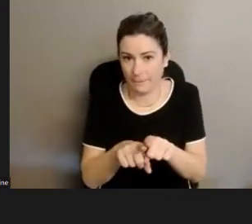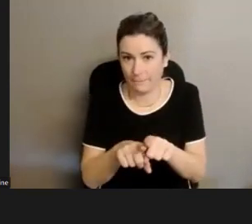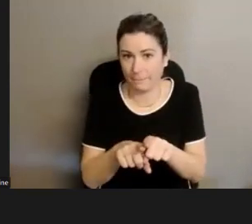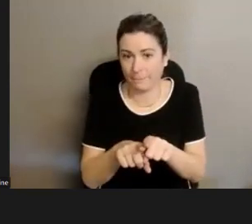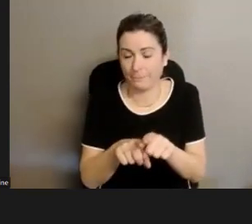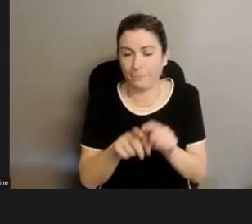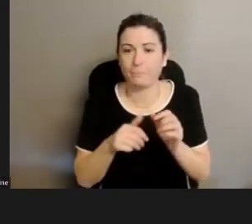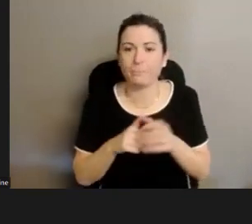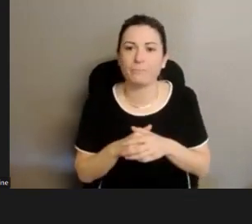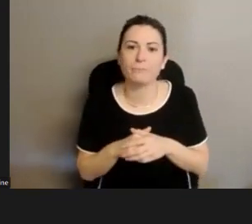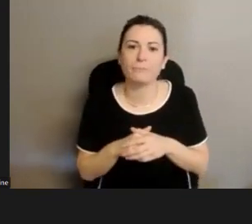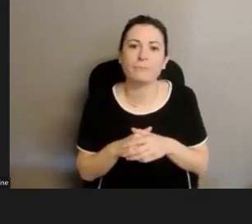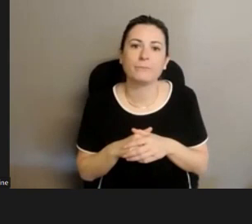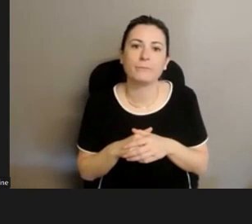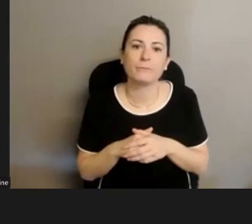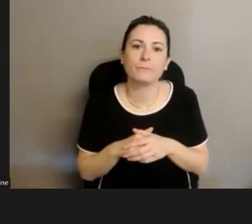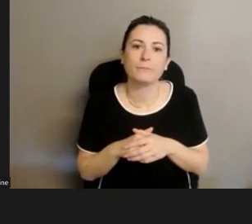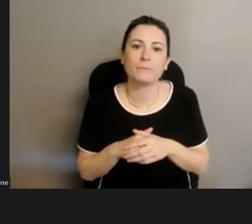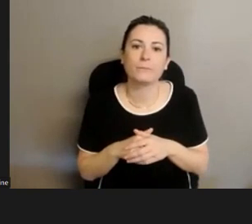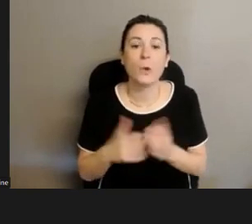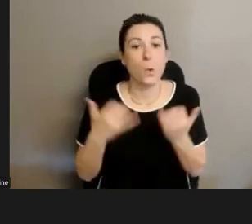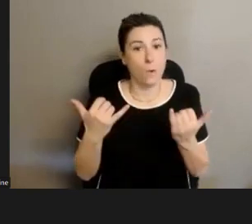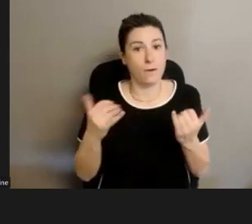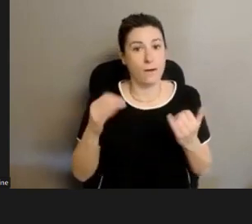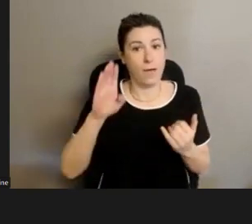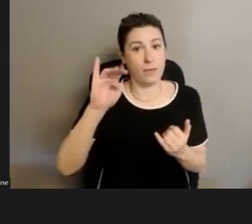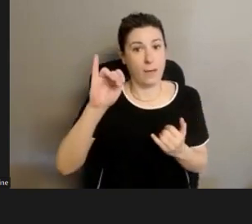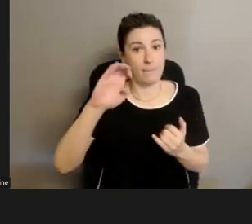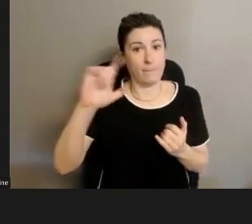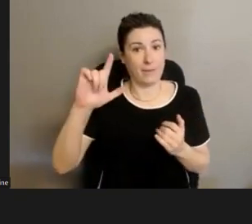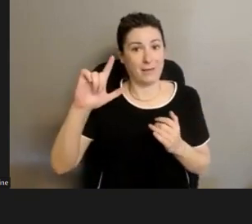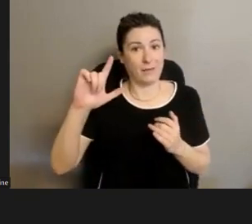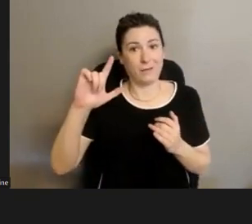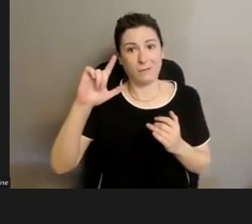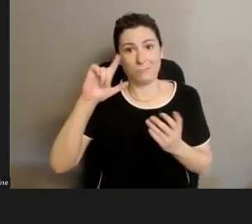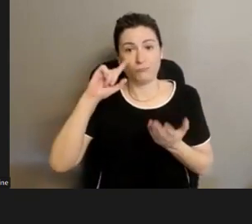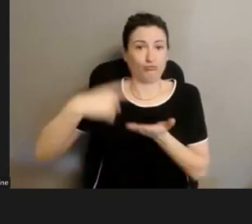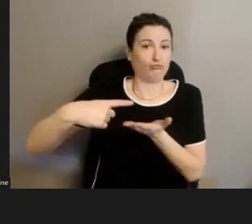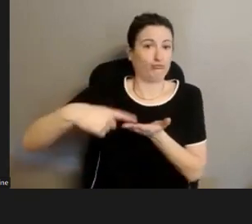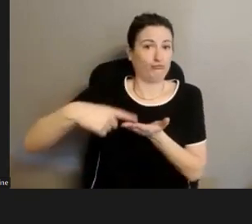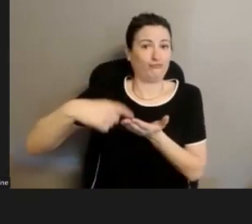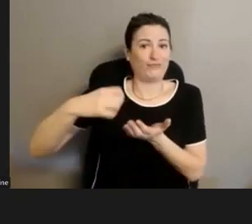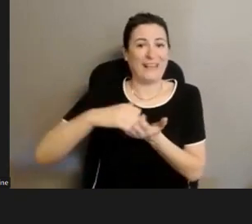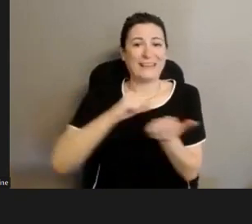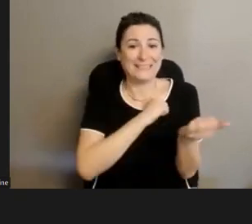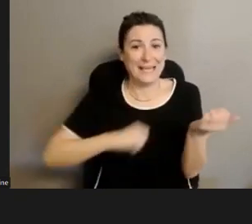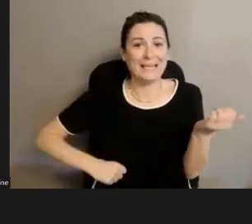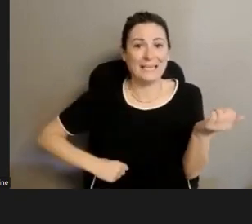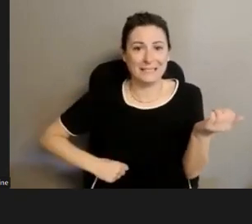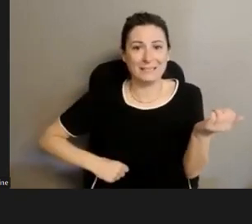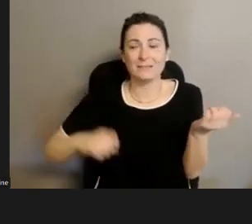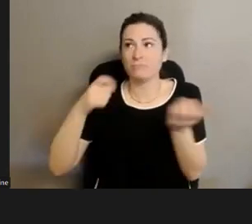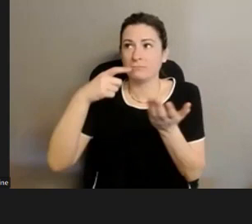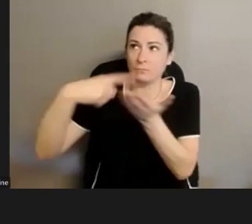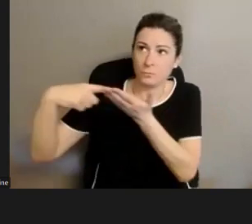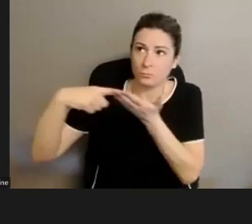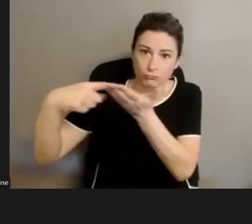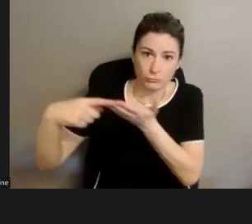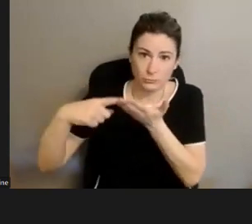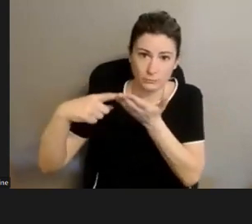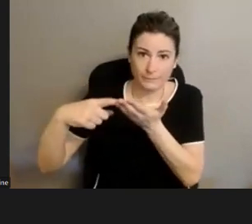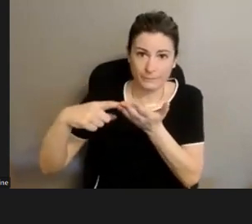The bill is currently going through the Senate, and when Disability Without Poverty presented to the Senate's